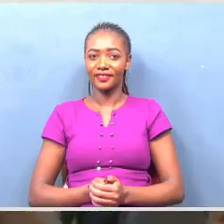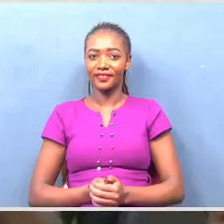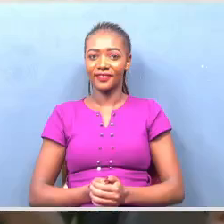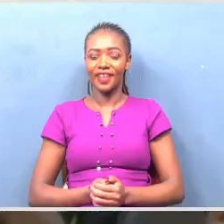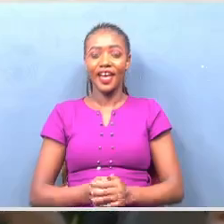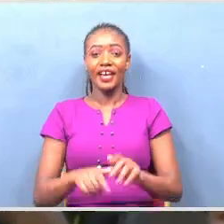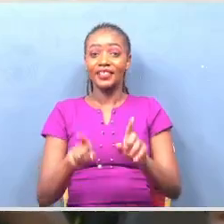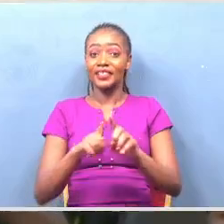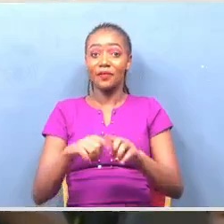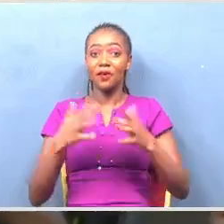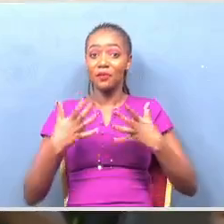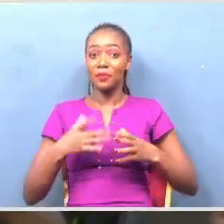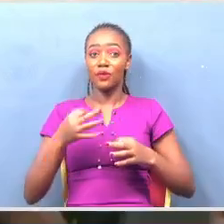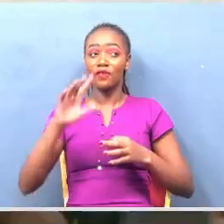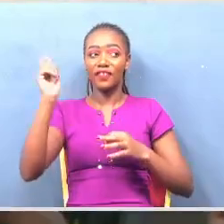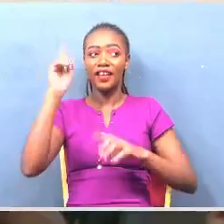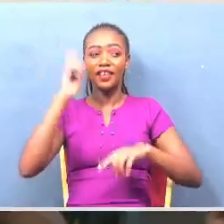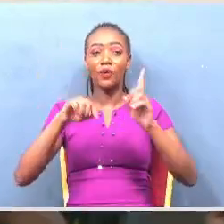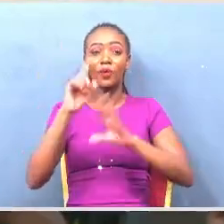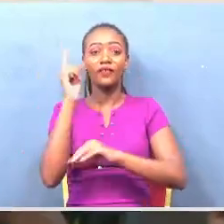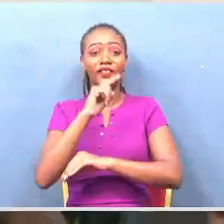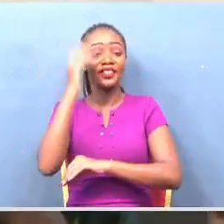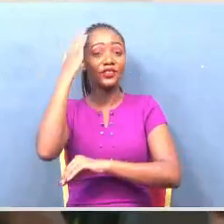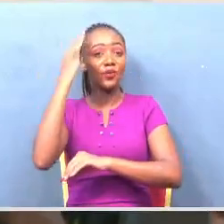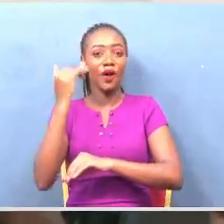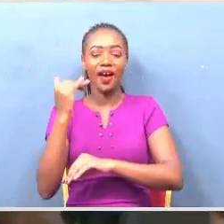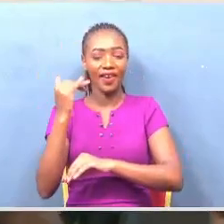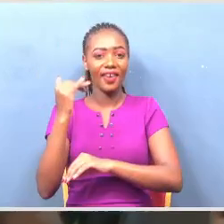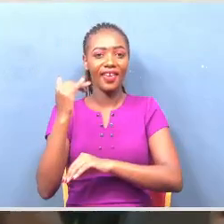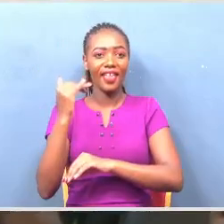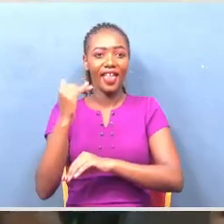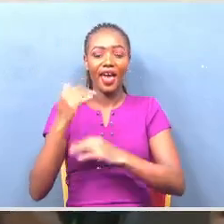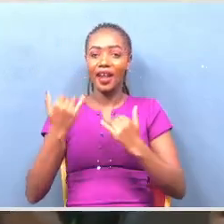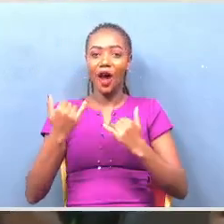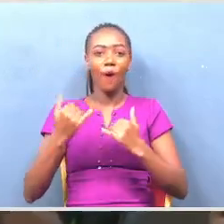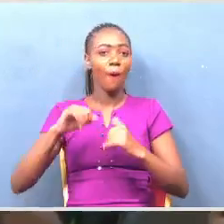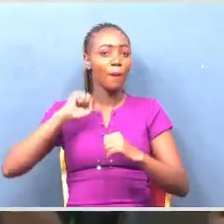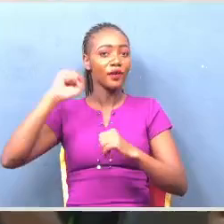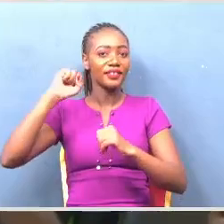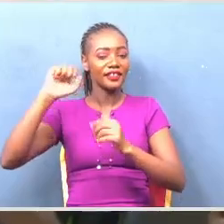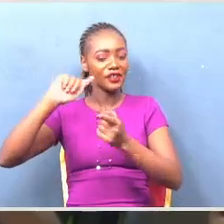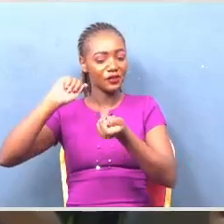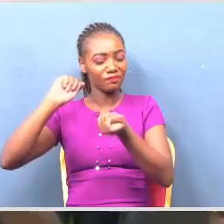The people of Kenya have won because we have raised the political bar.